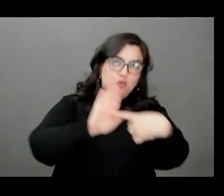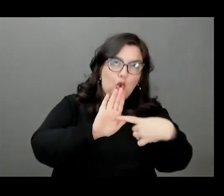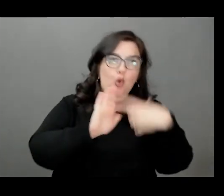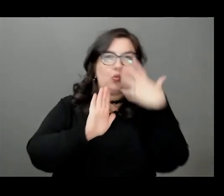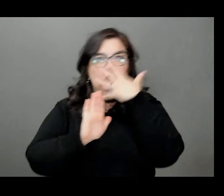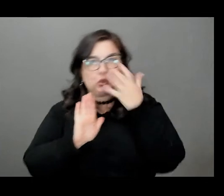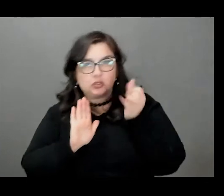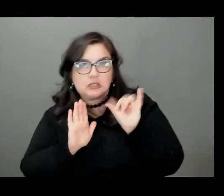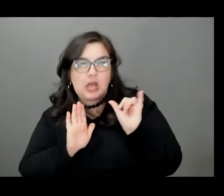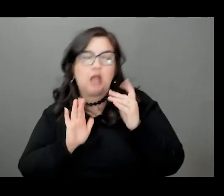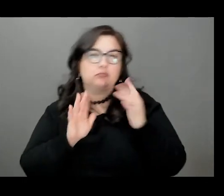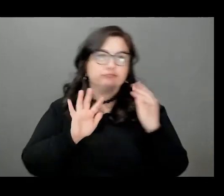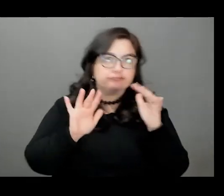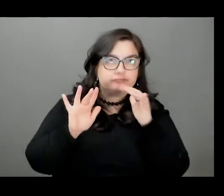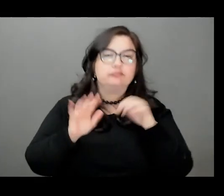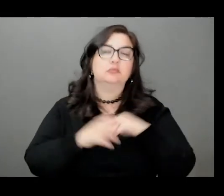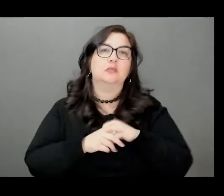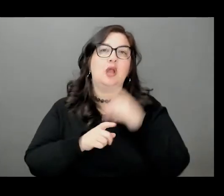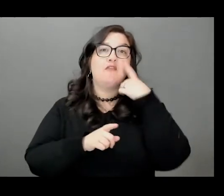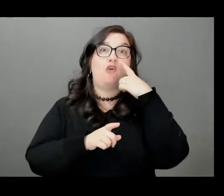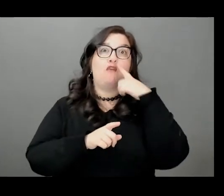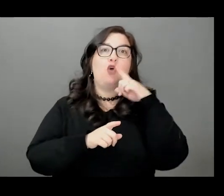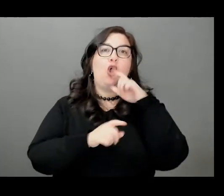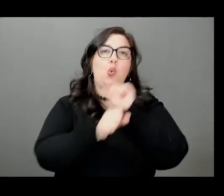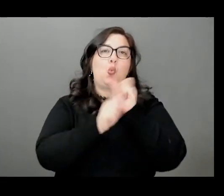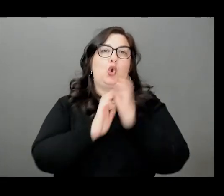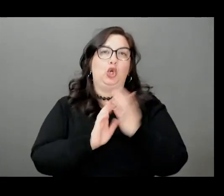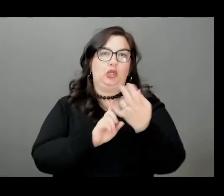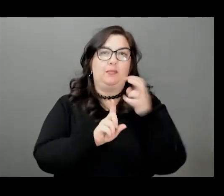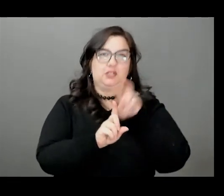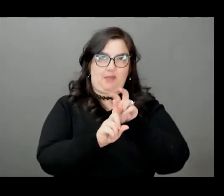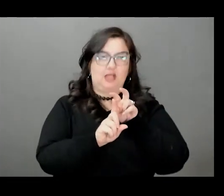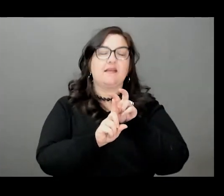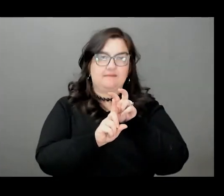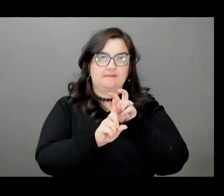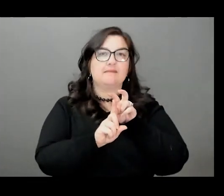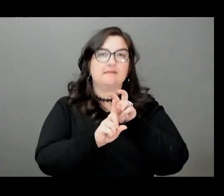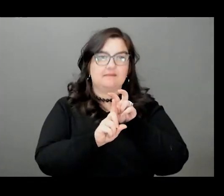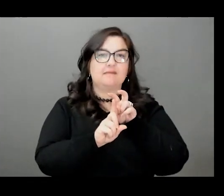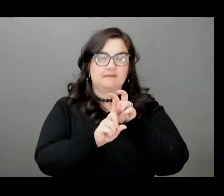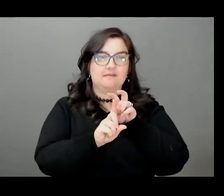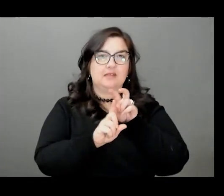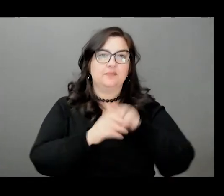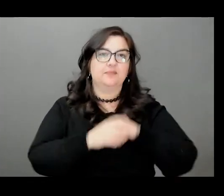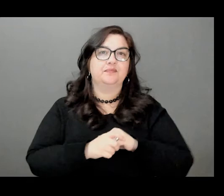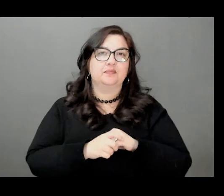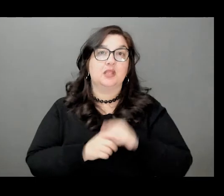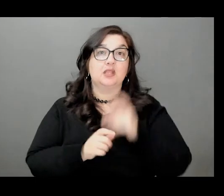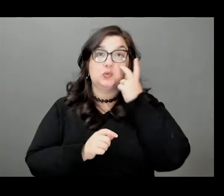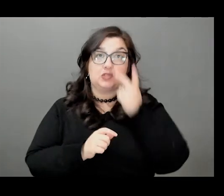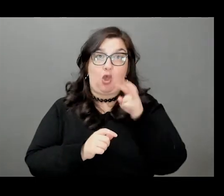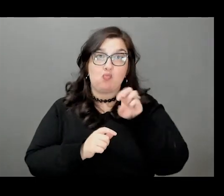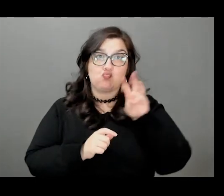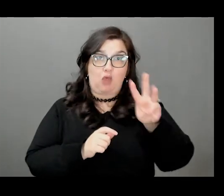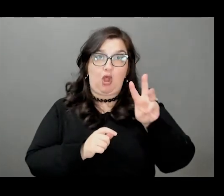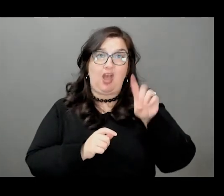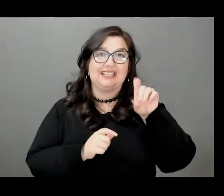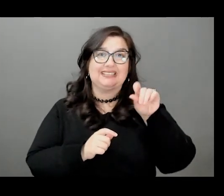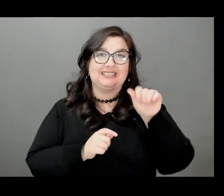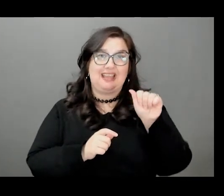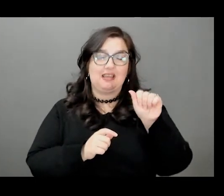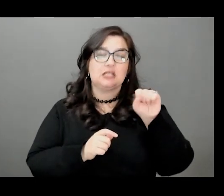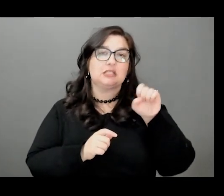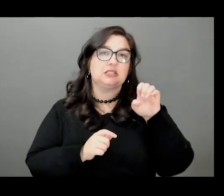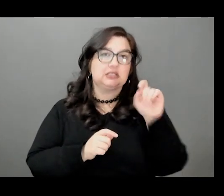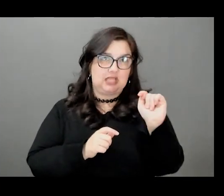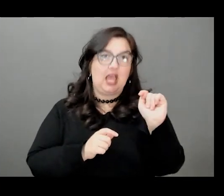portal and kind of move and show how does it look like for a worker, like what do they see. We